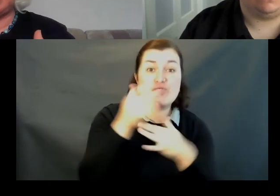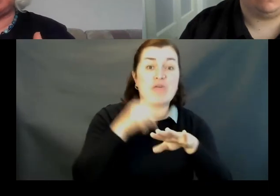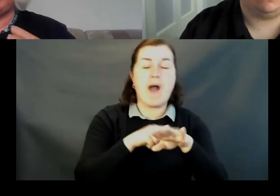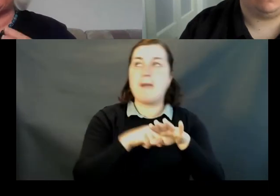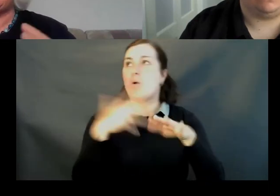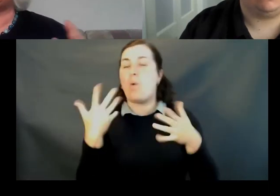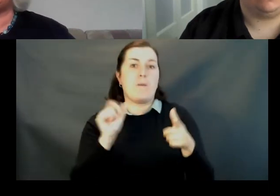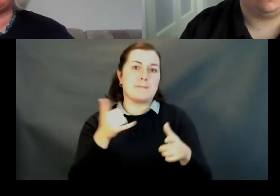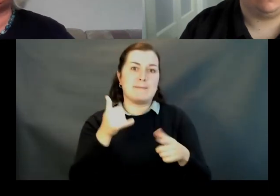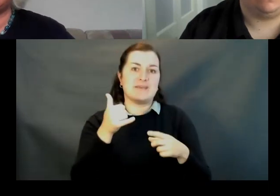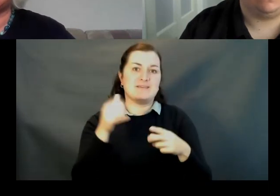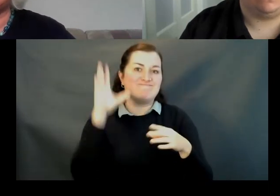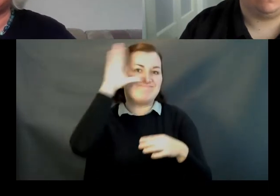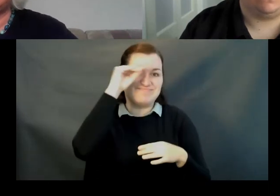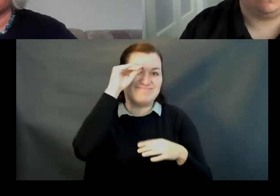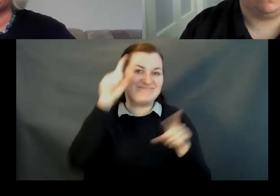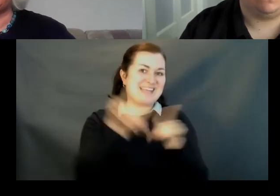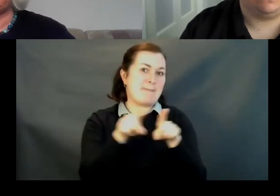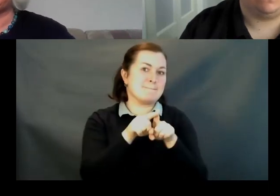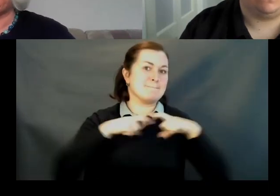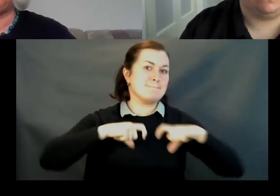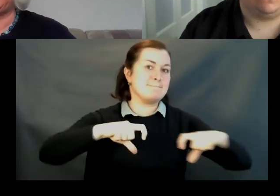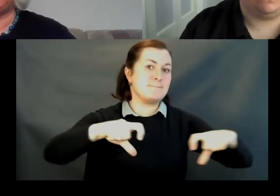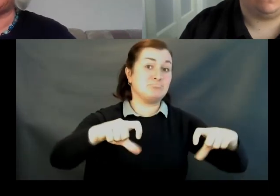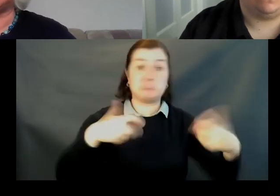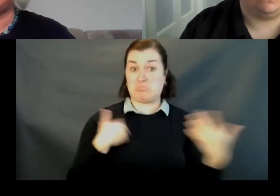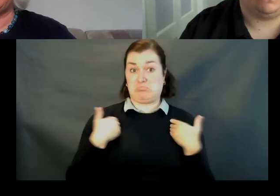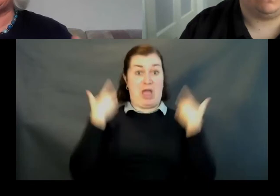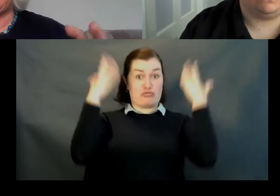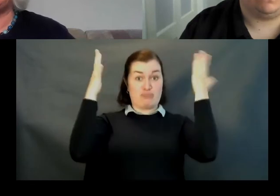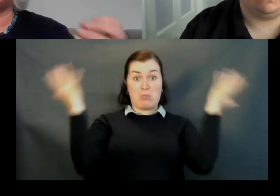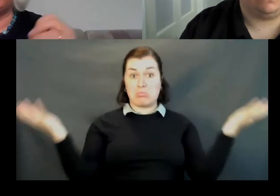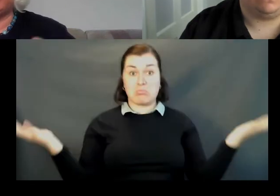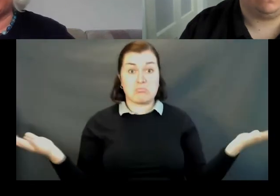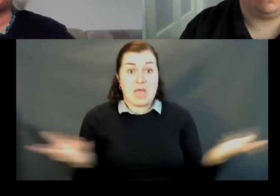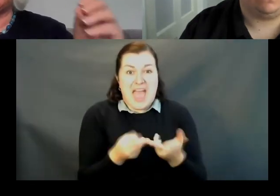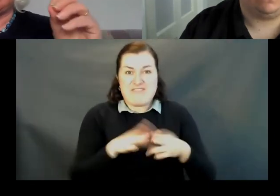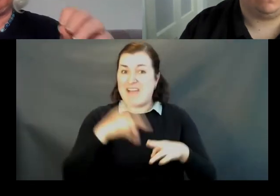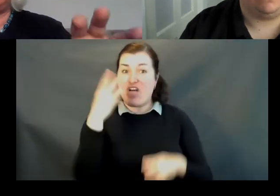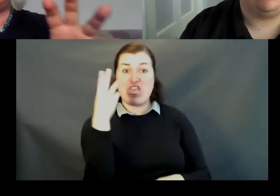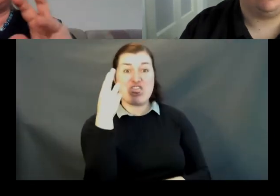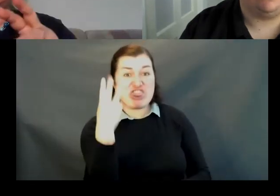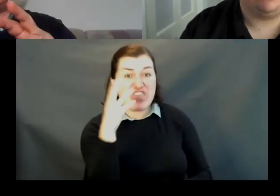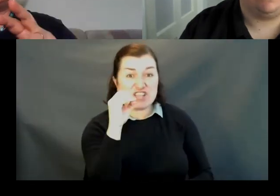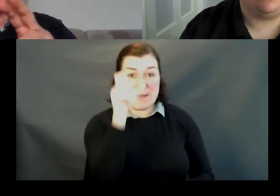remained static. We have no way of knowing. If I've got 30 people in the audience, I cannot,